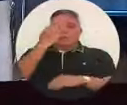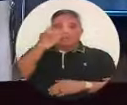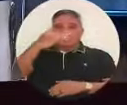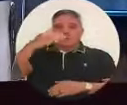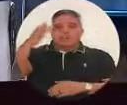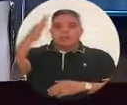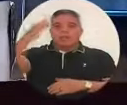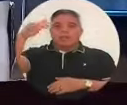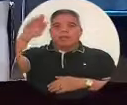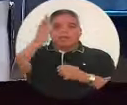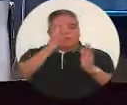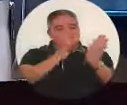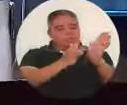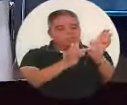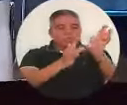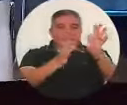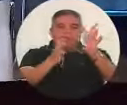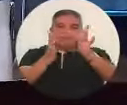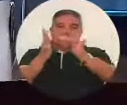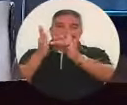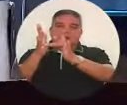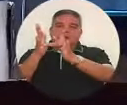all fear away.